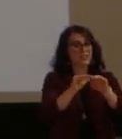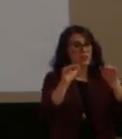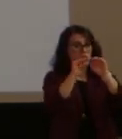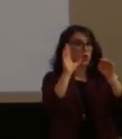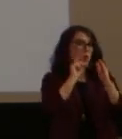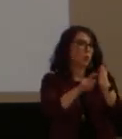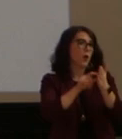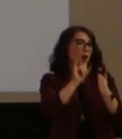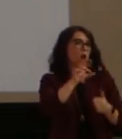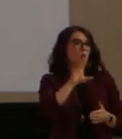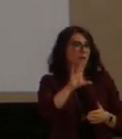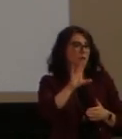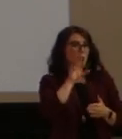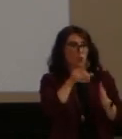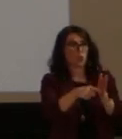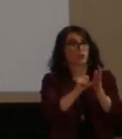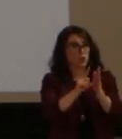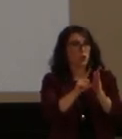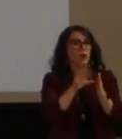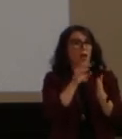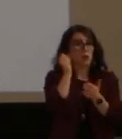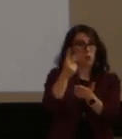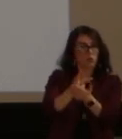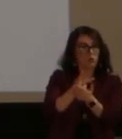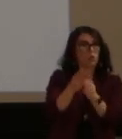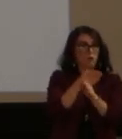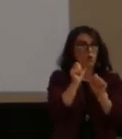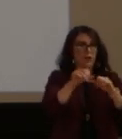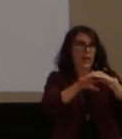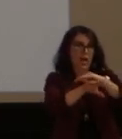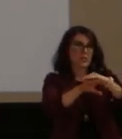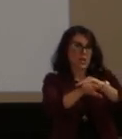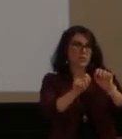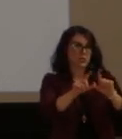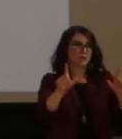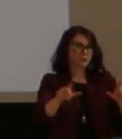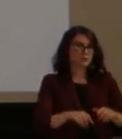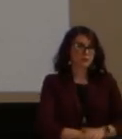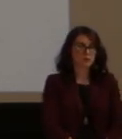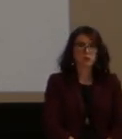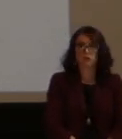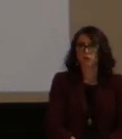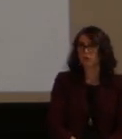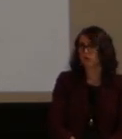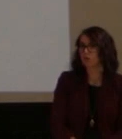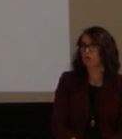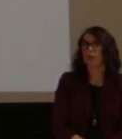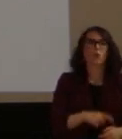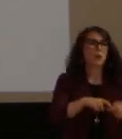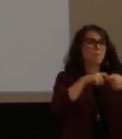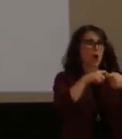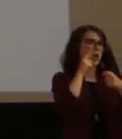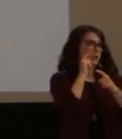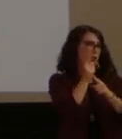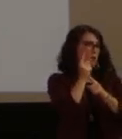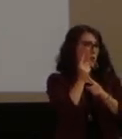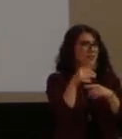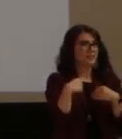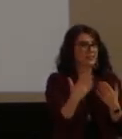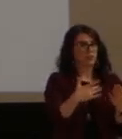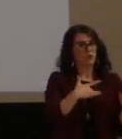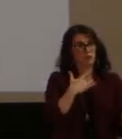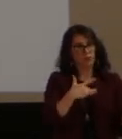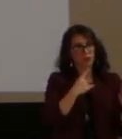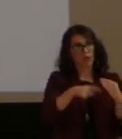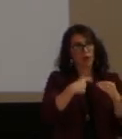IRB review to access. I want to pause here for a moment to give you a sense of what researchers will have to